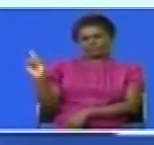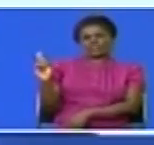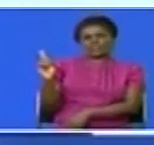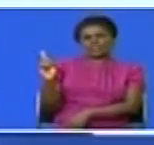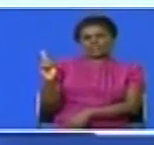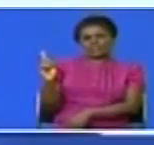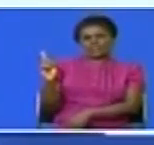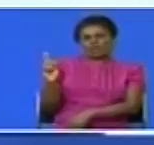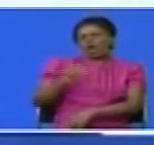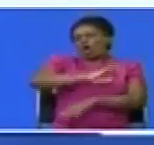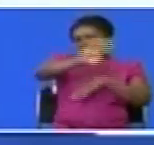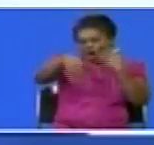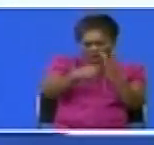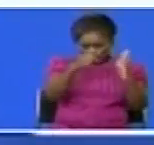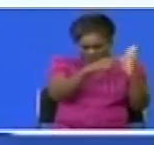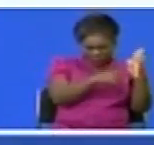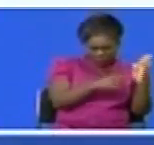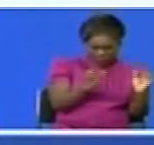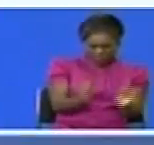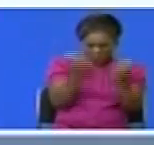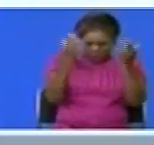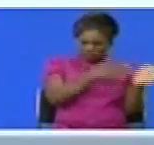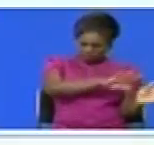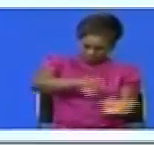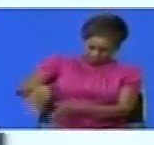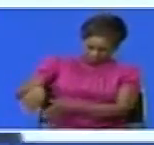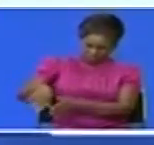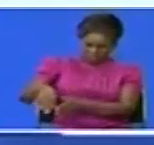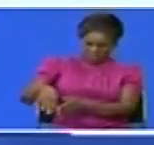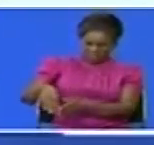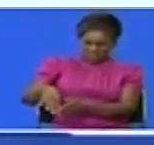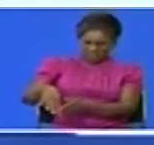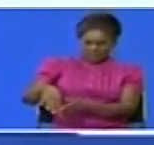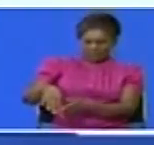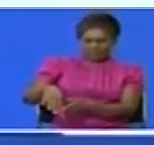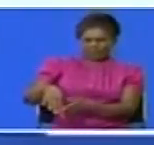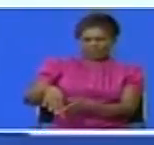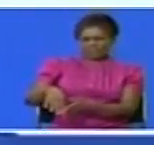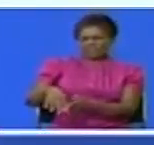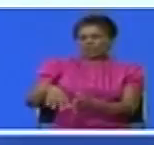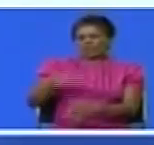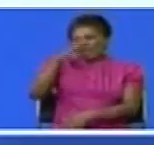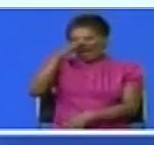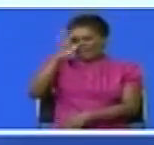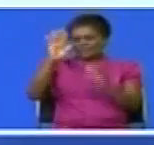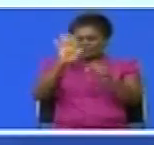Mbali na yale mambo yote yalitokea hapa, na fitina nyingi, na mambo ya